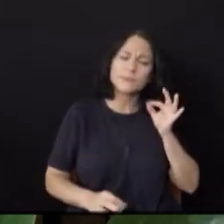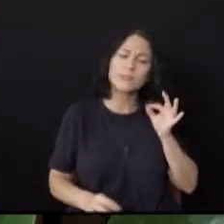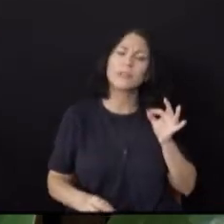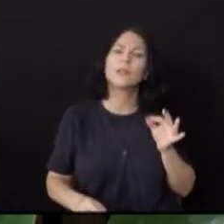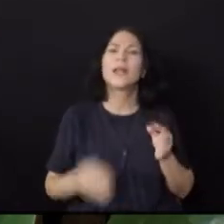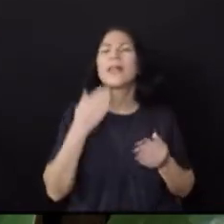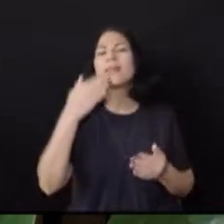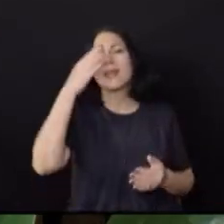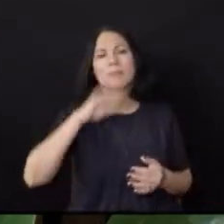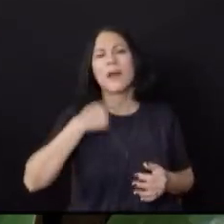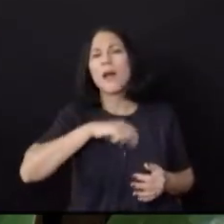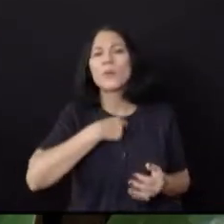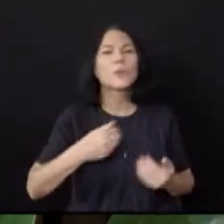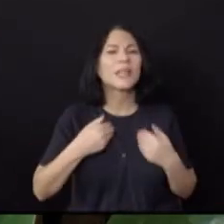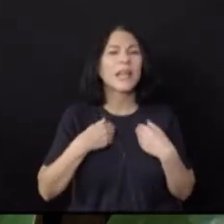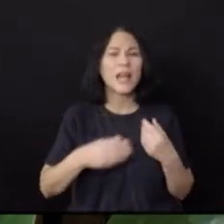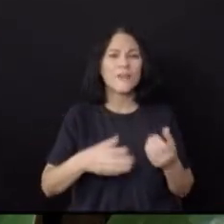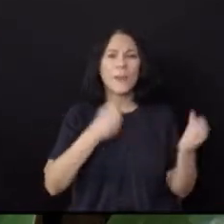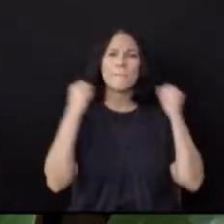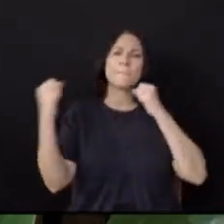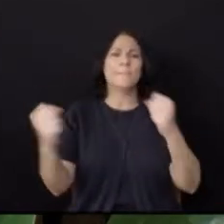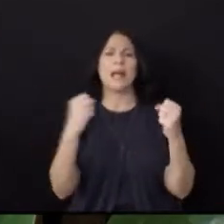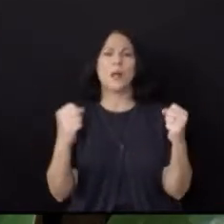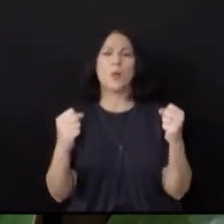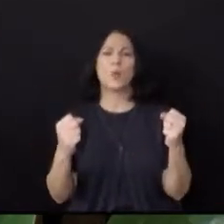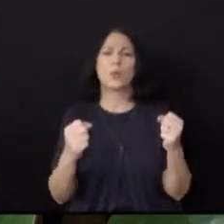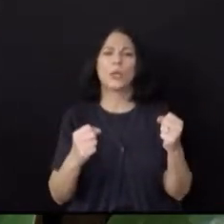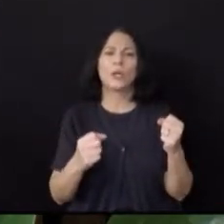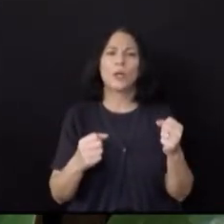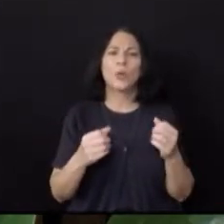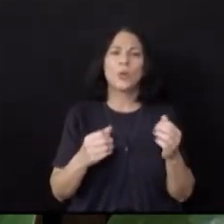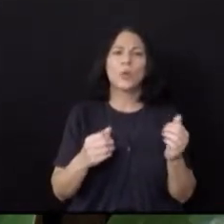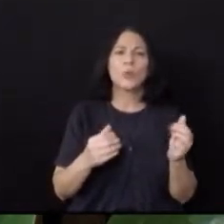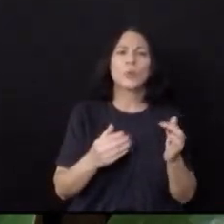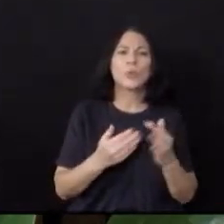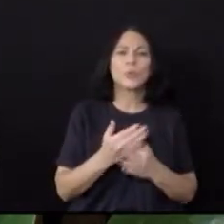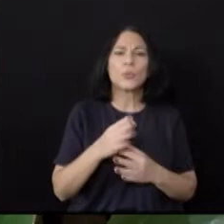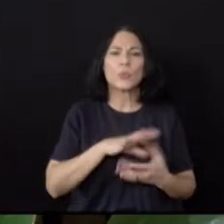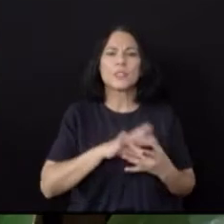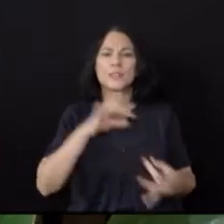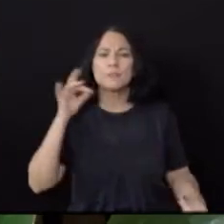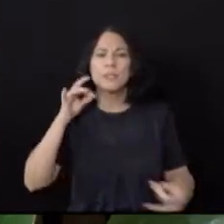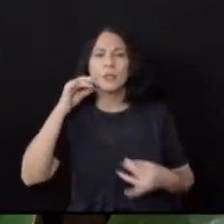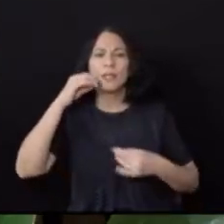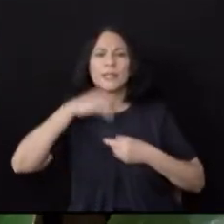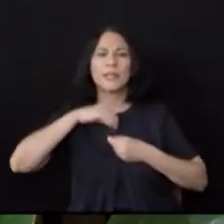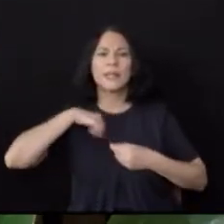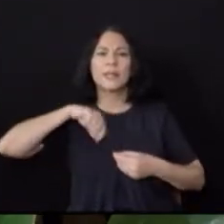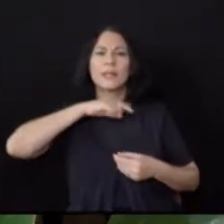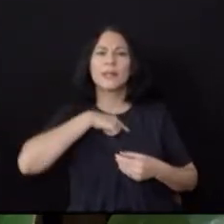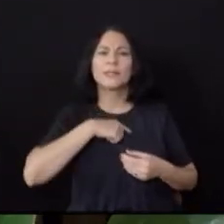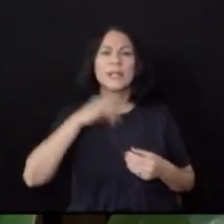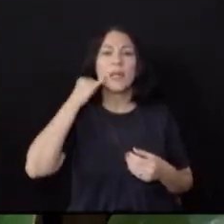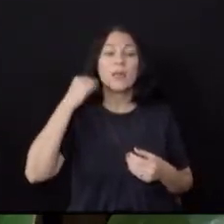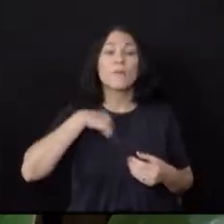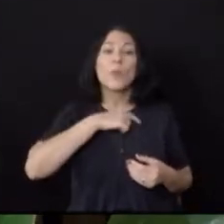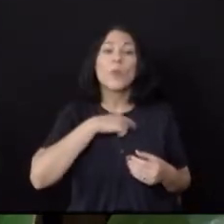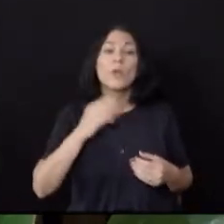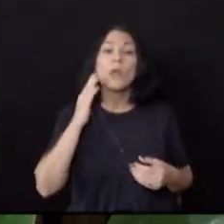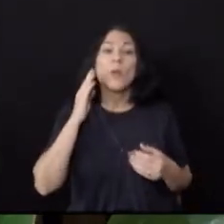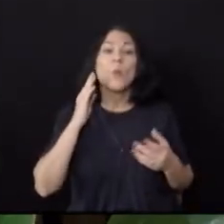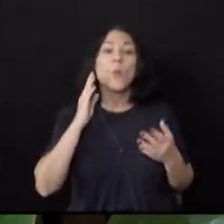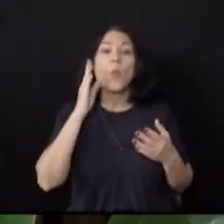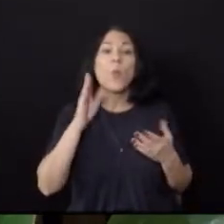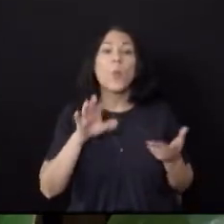that we have the power, supernatural power by the Spirit available to us in our response in Christ if we will do one thing, if we will,